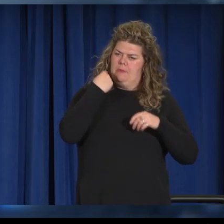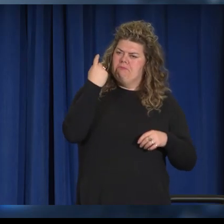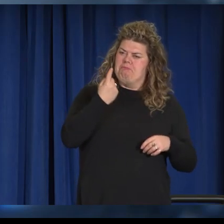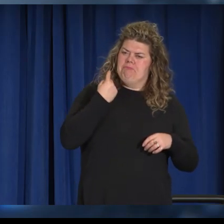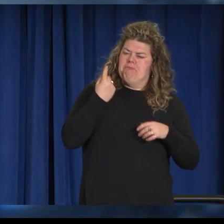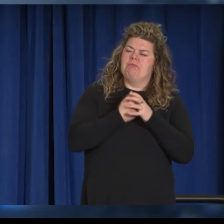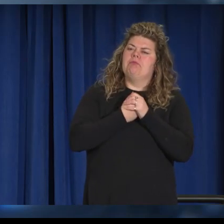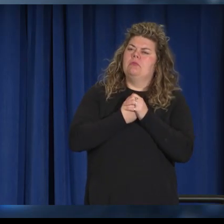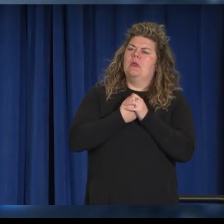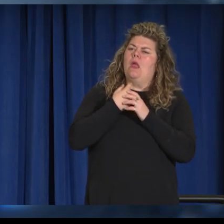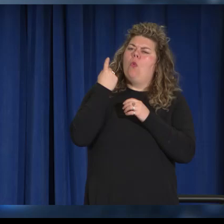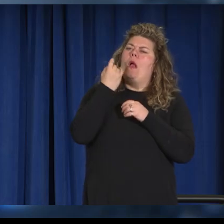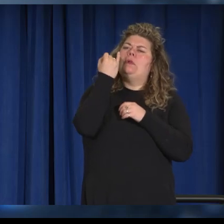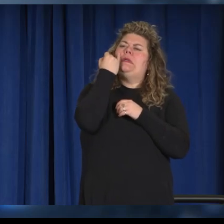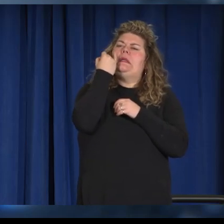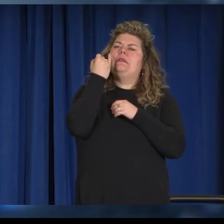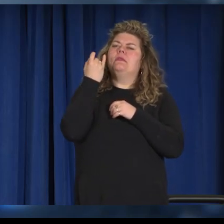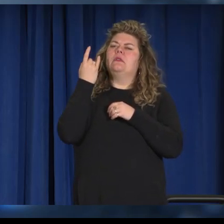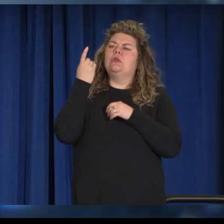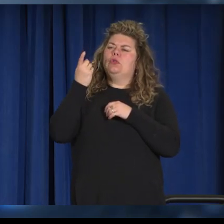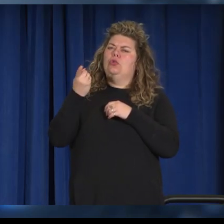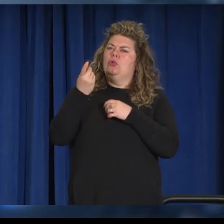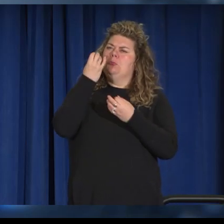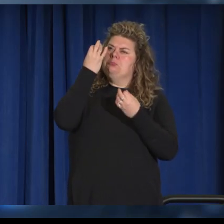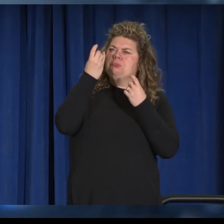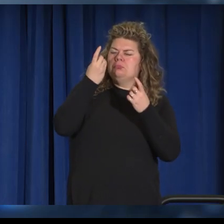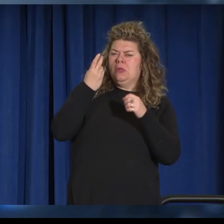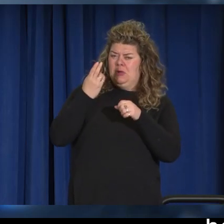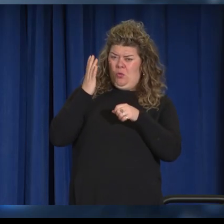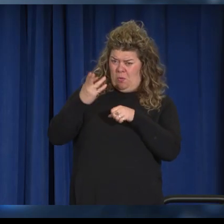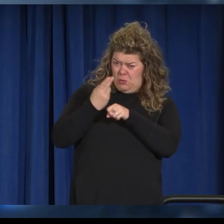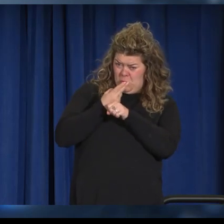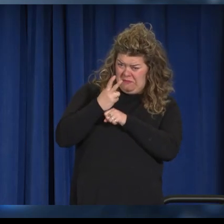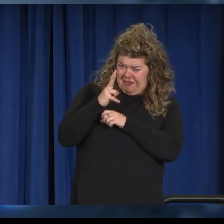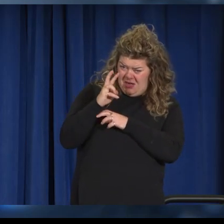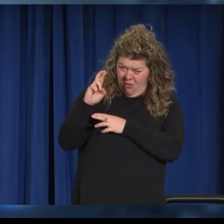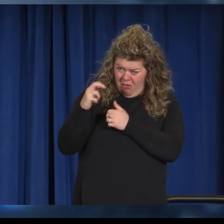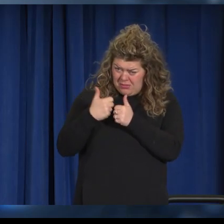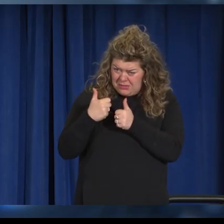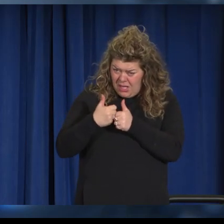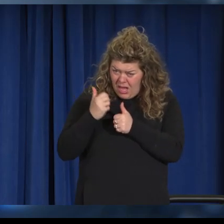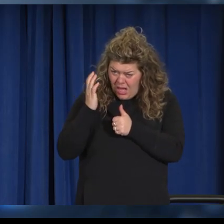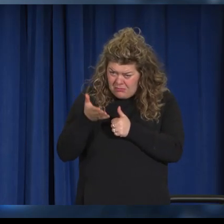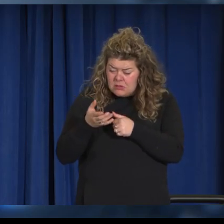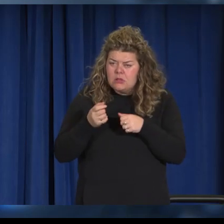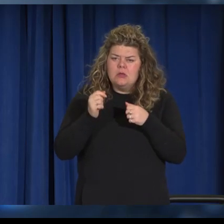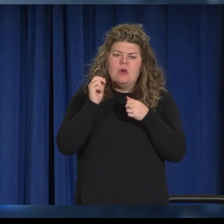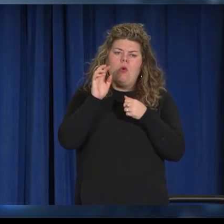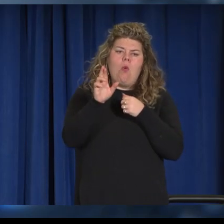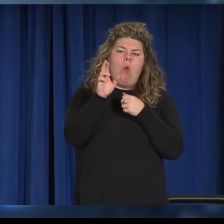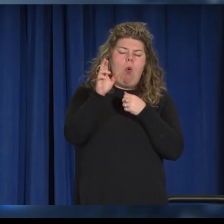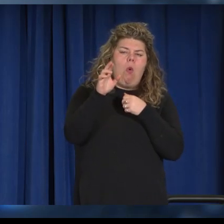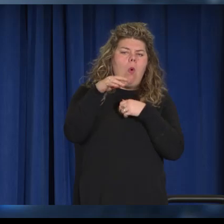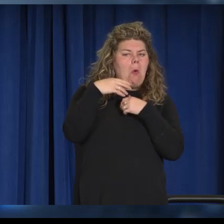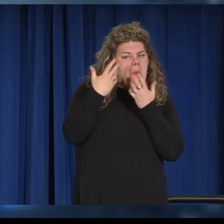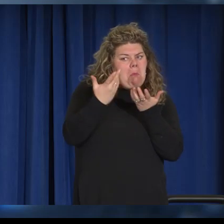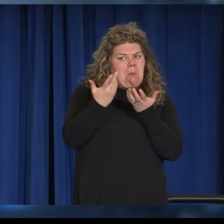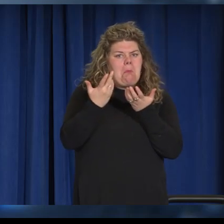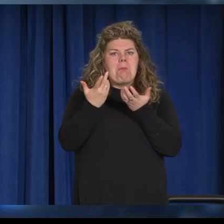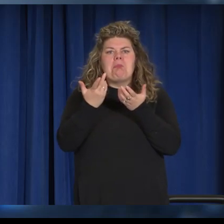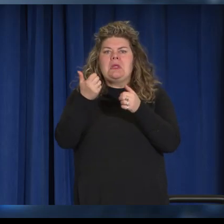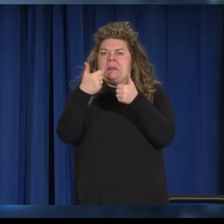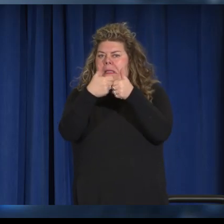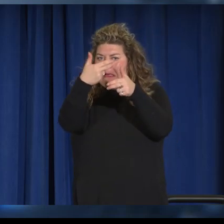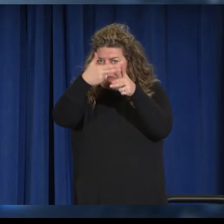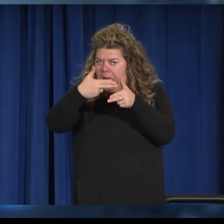investigated or thought about using VR games, and if you had any names of games that